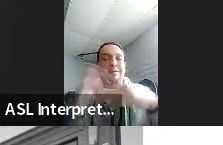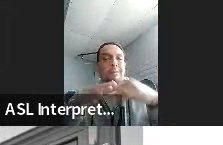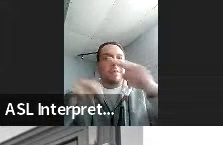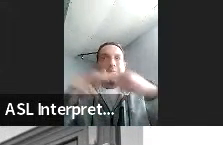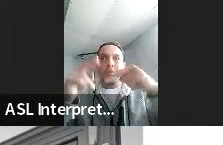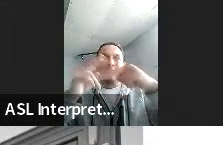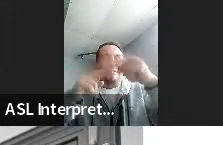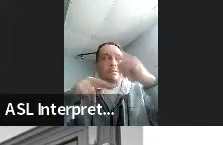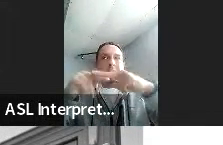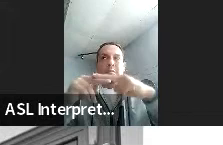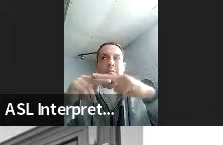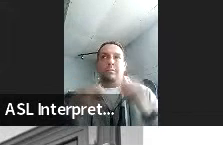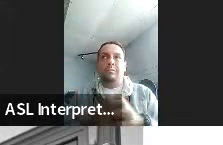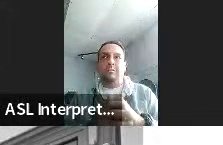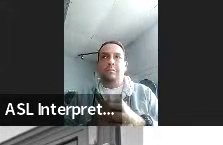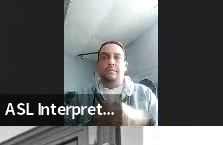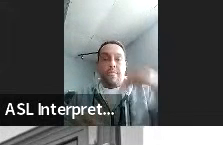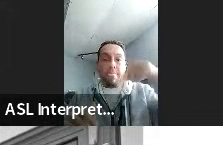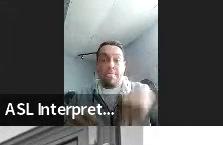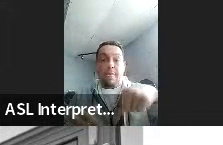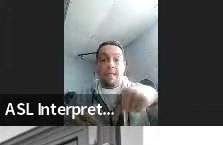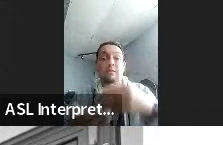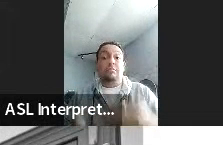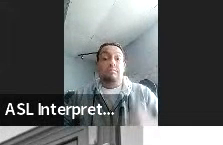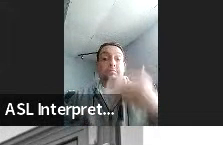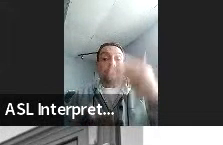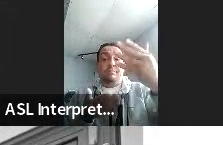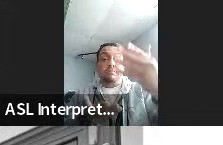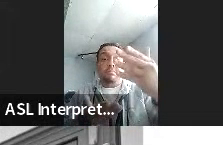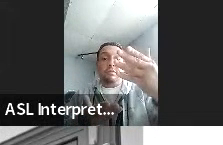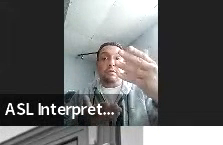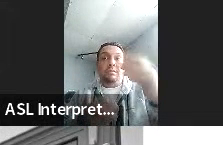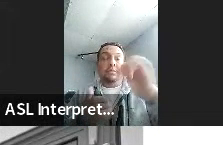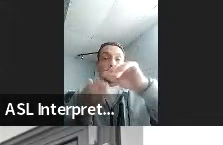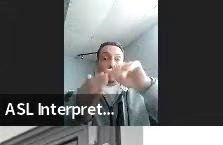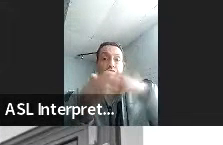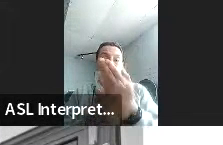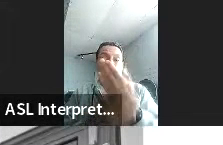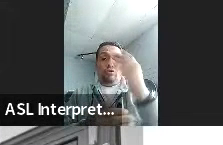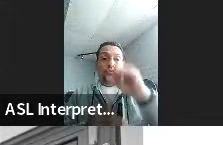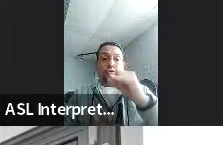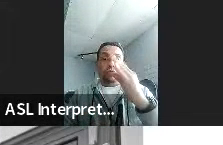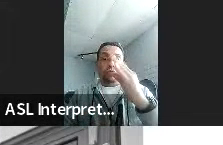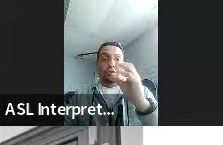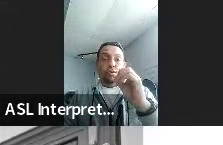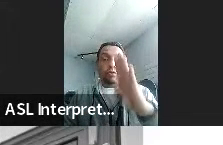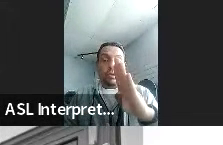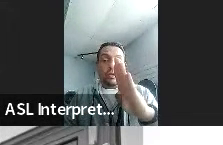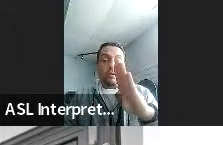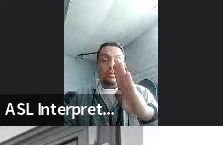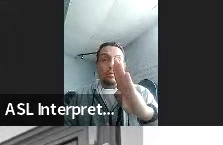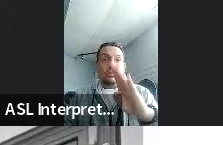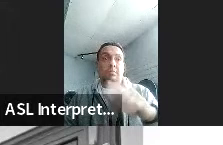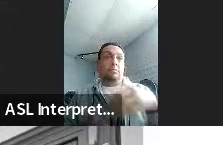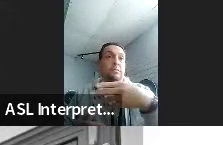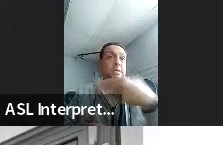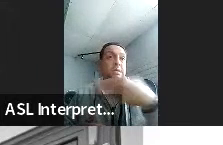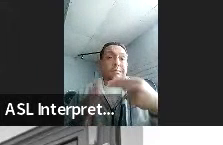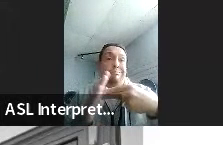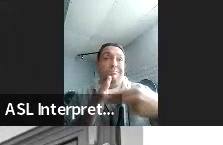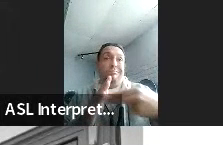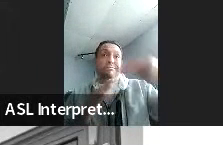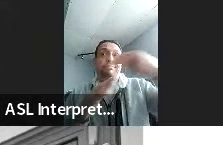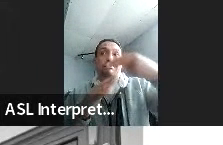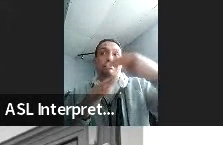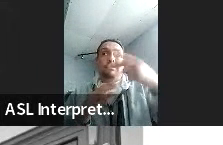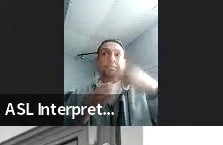exist. This proposal would create a range of new job-intensive zoning districts at a range of densities and heights that can